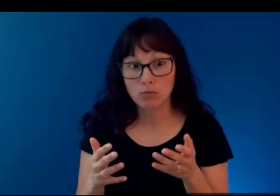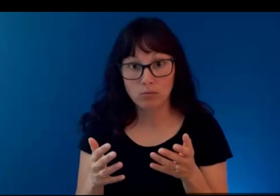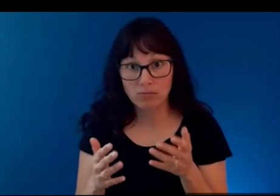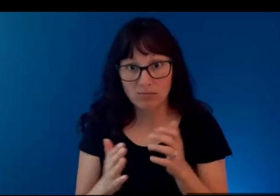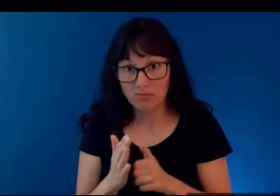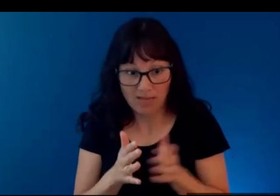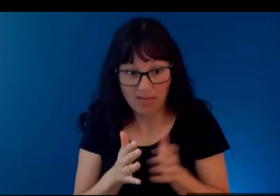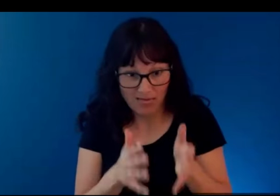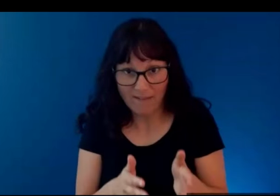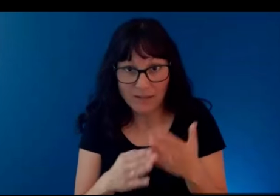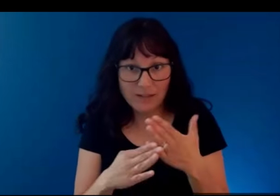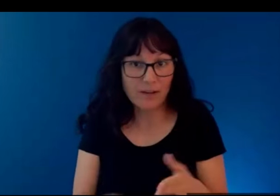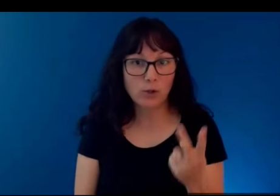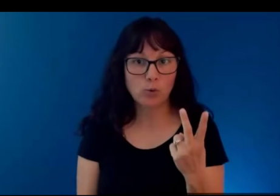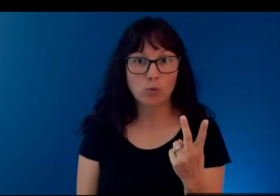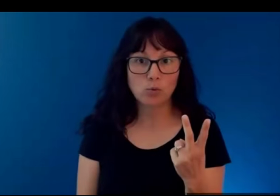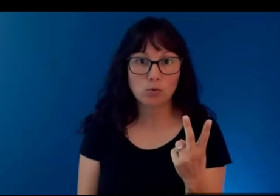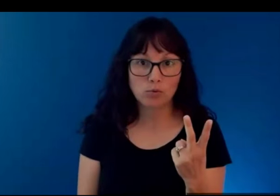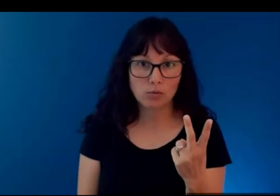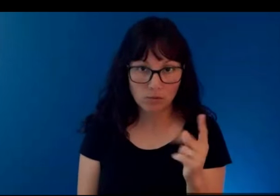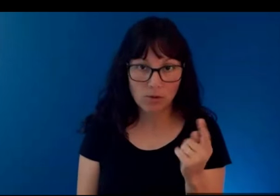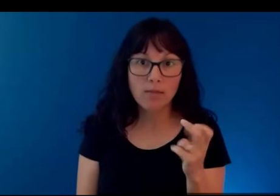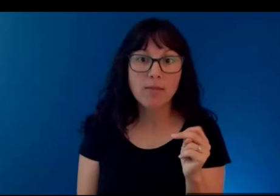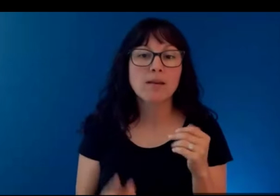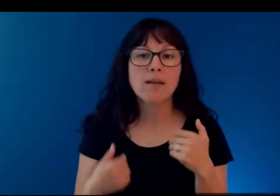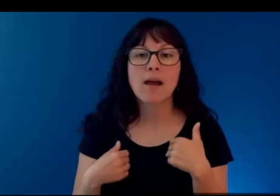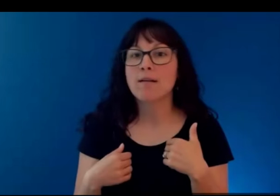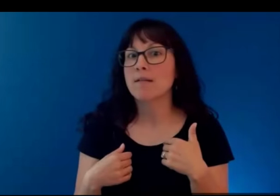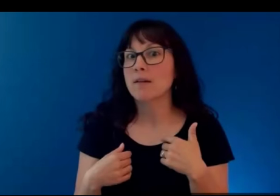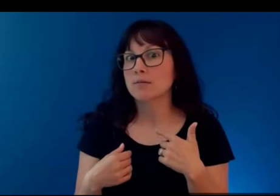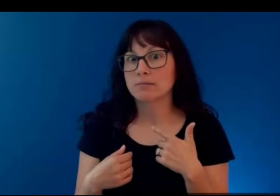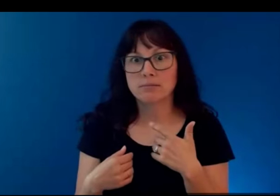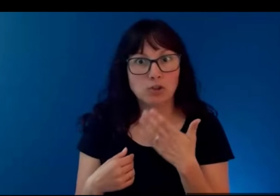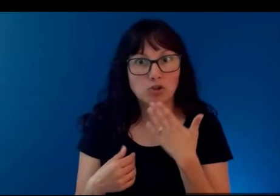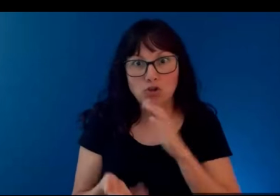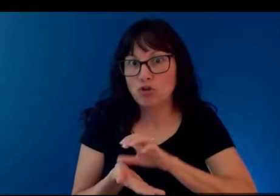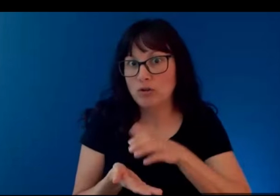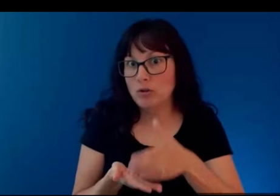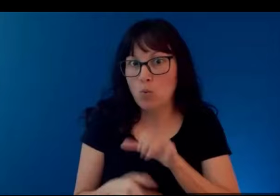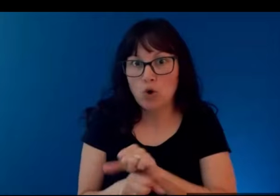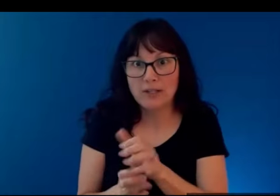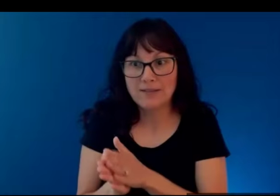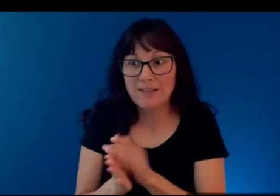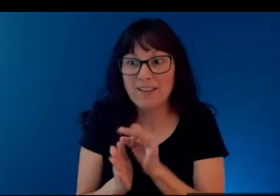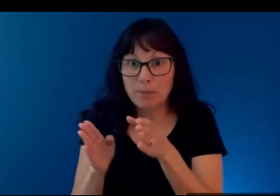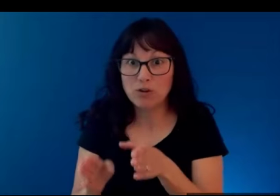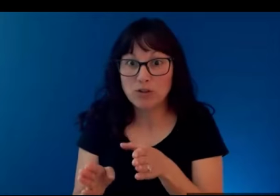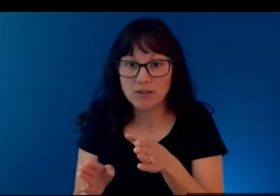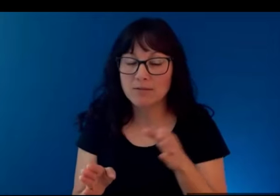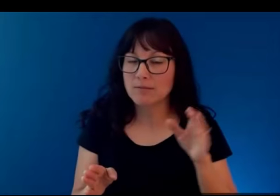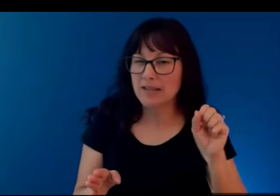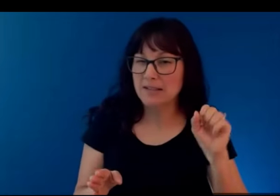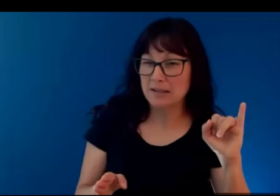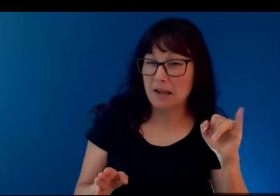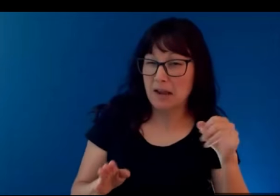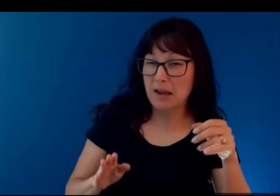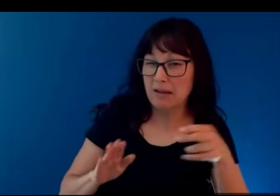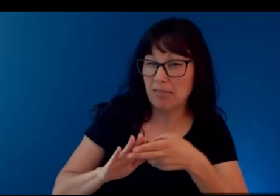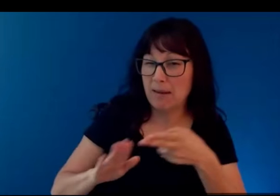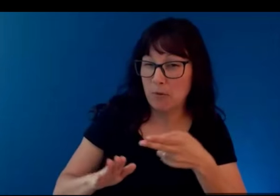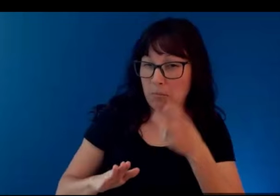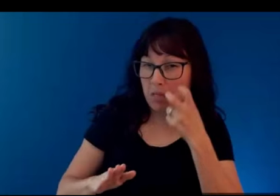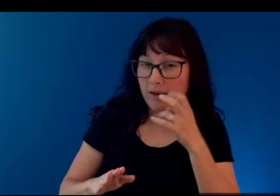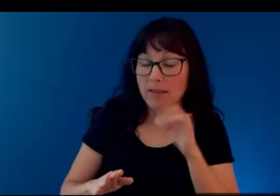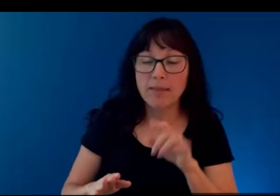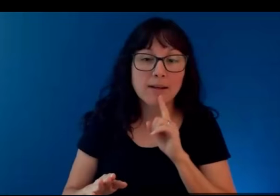you divide by 2. And then there's a very generous work incentive for people who are considered blind by Social Security standards, and that